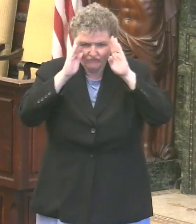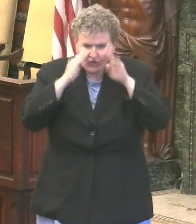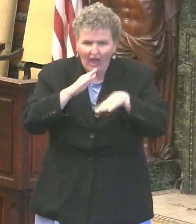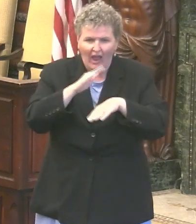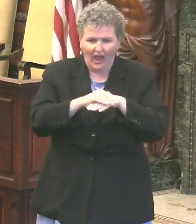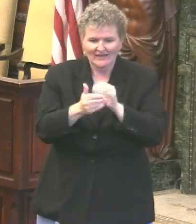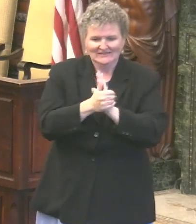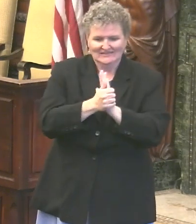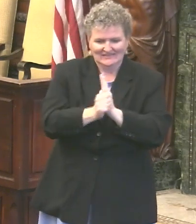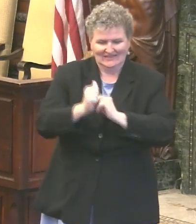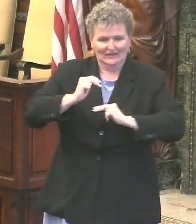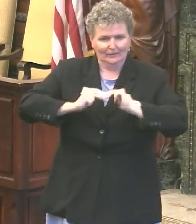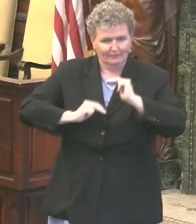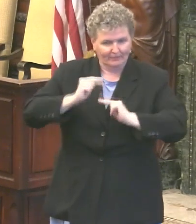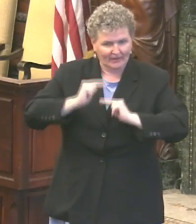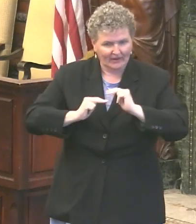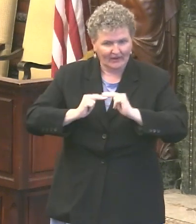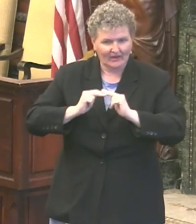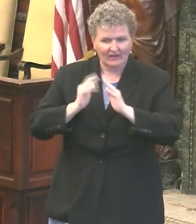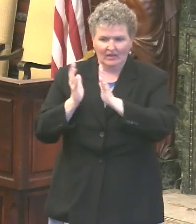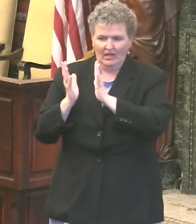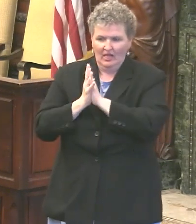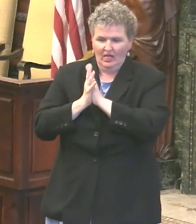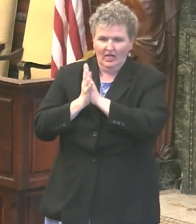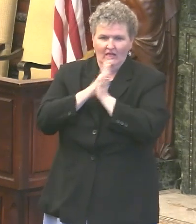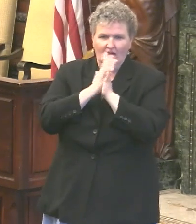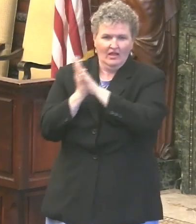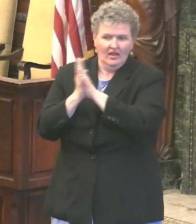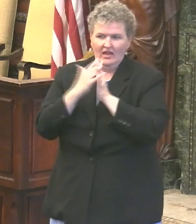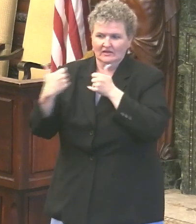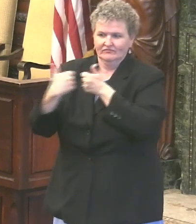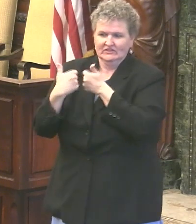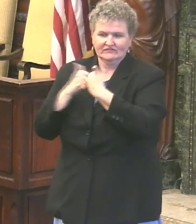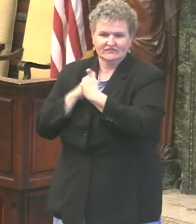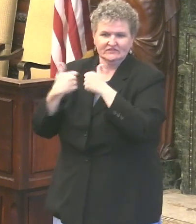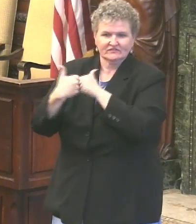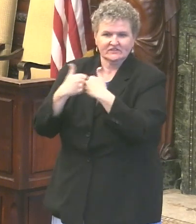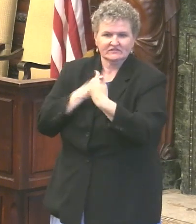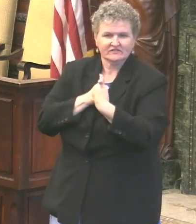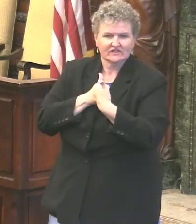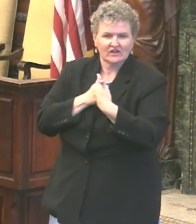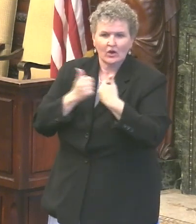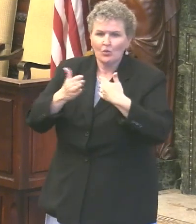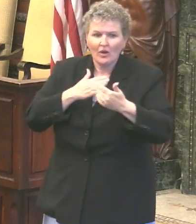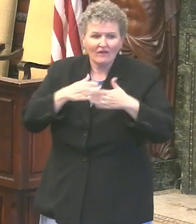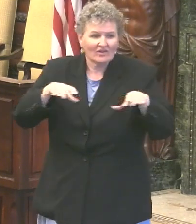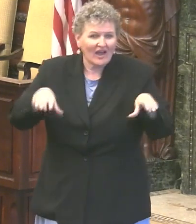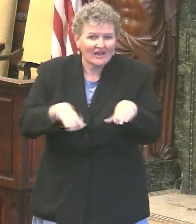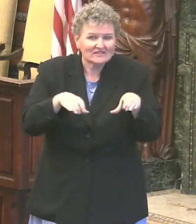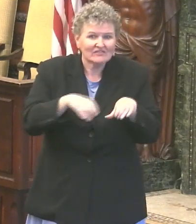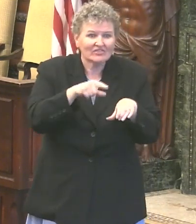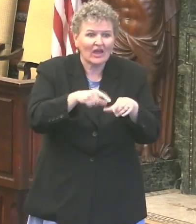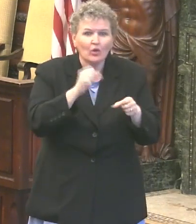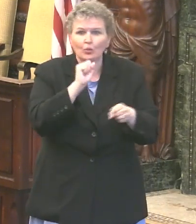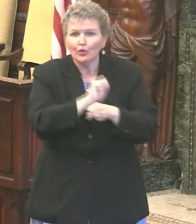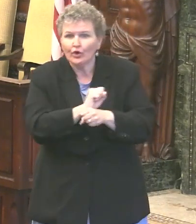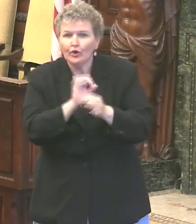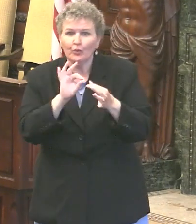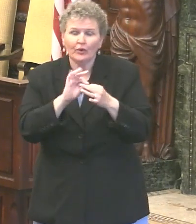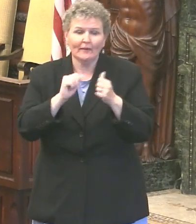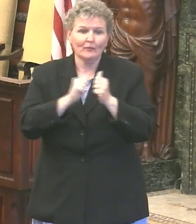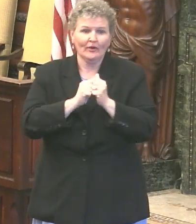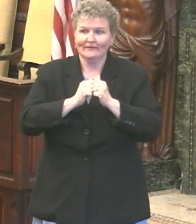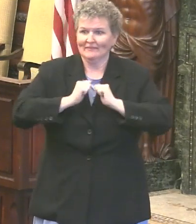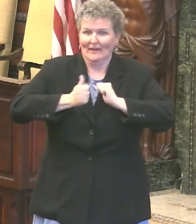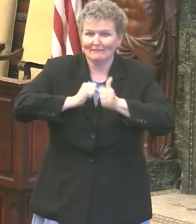instead of competitions. Any activity that a sports team is involved in, whether skill building or competition, has to follow the rules, which